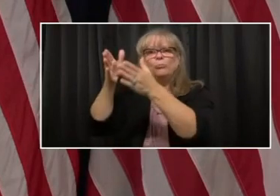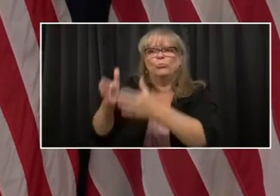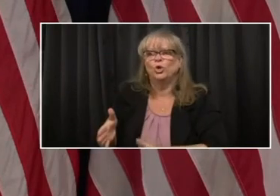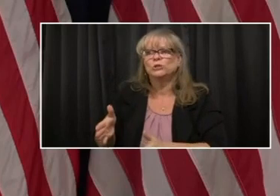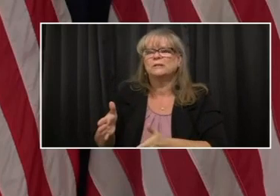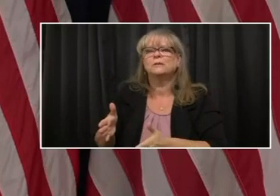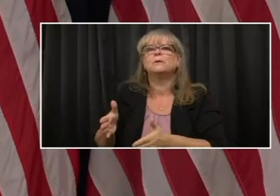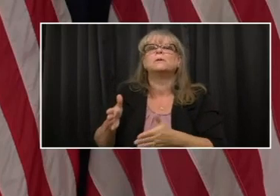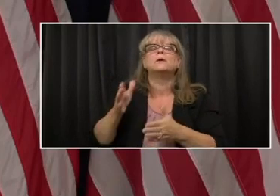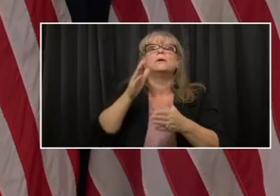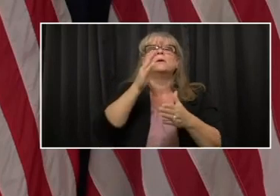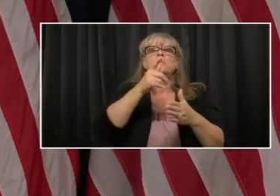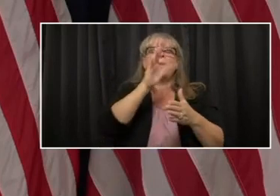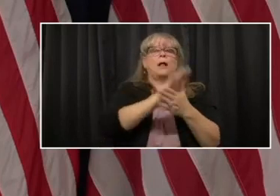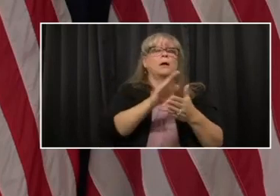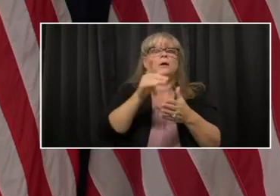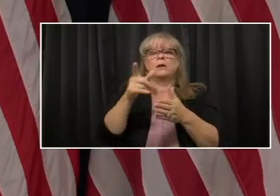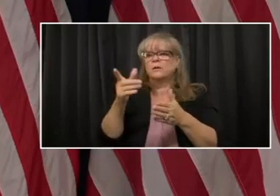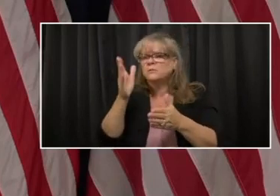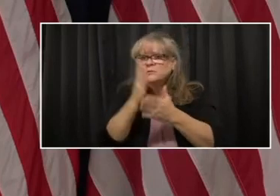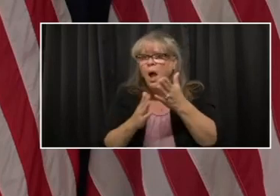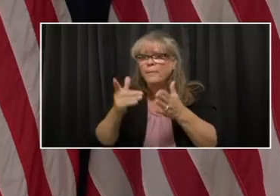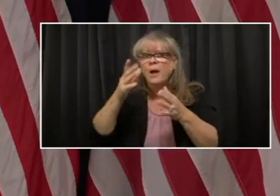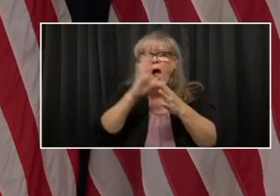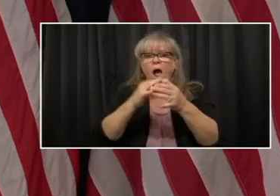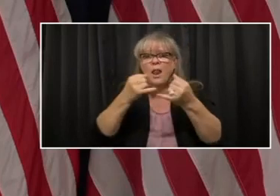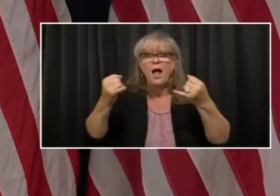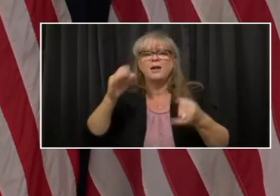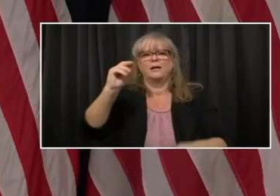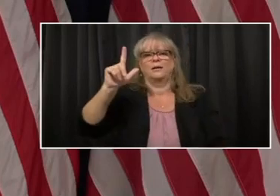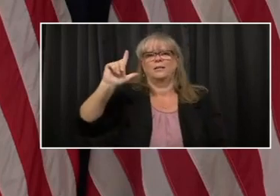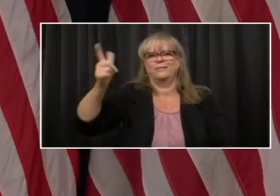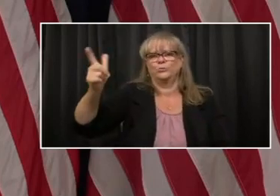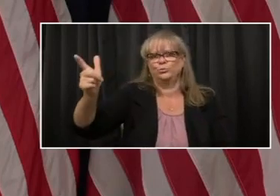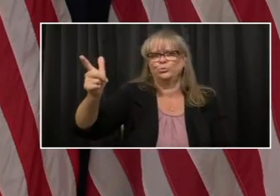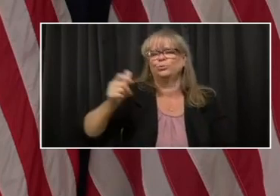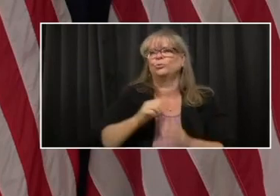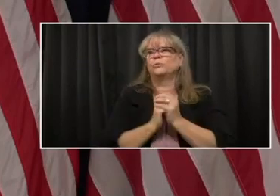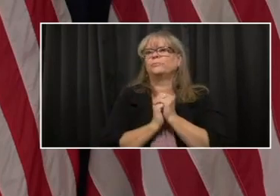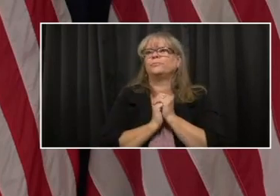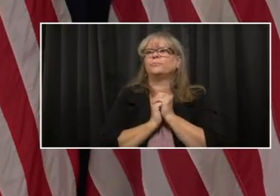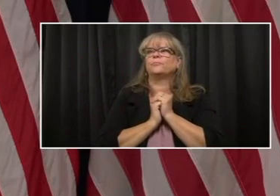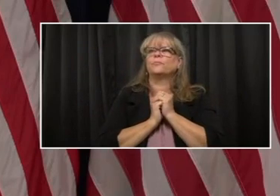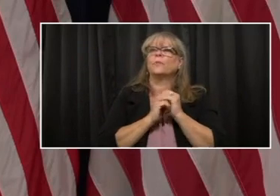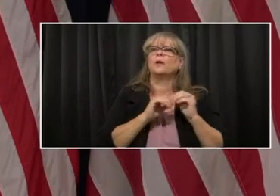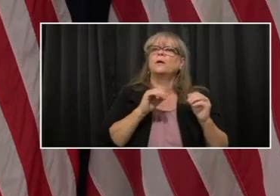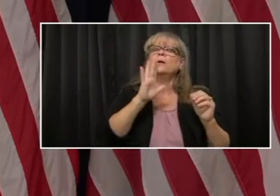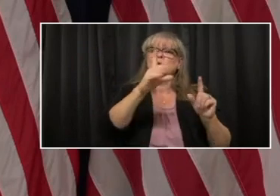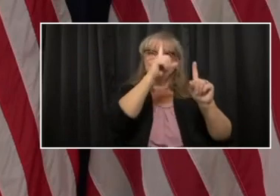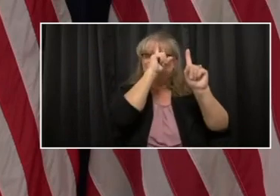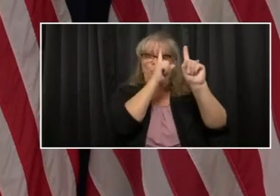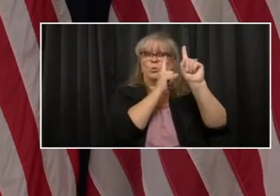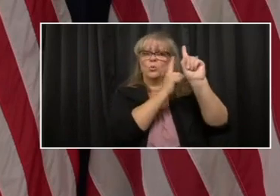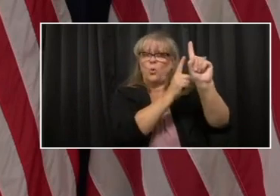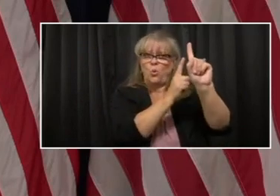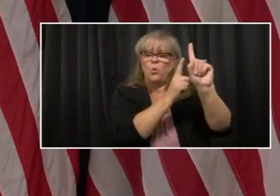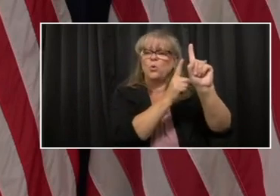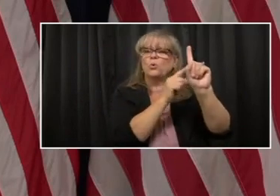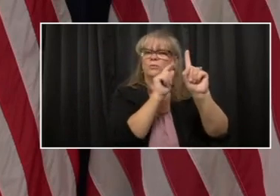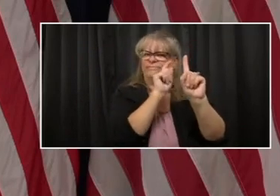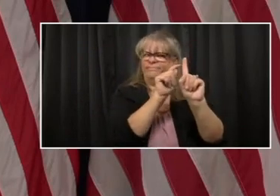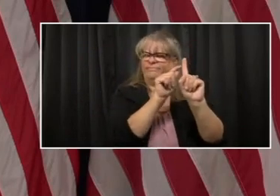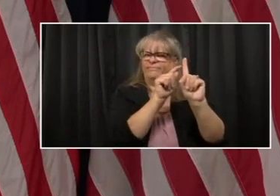reduce the contacts people have. The goal here, like the goal across our entire